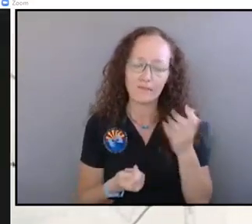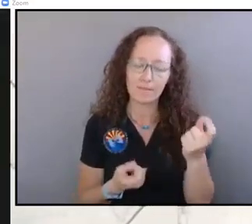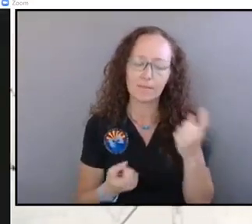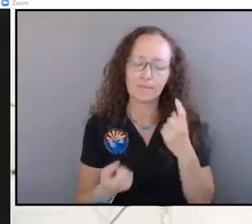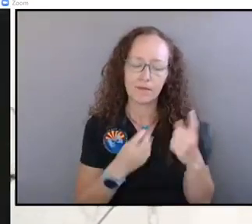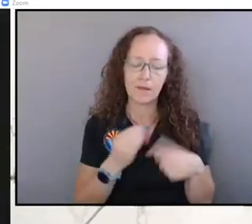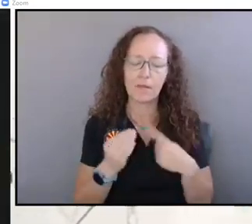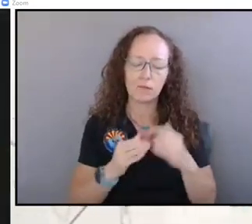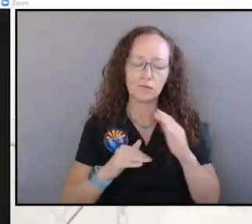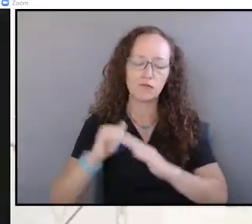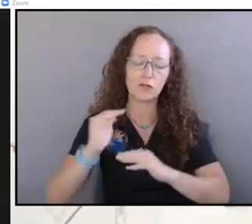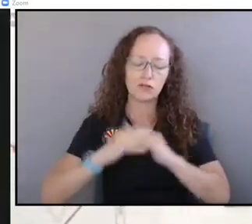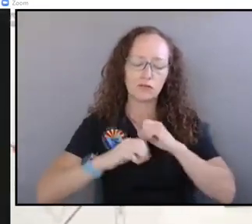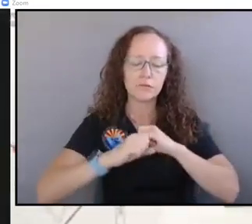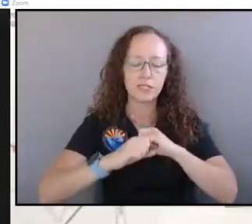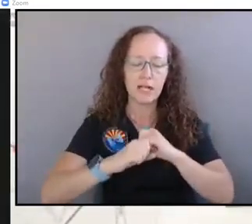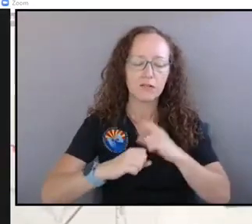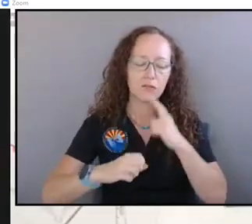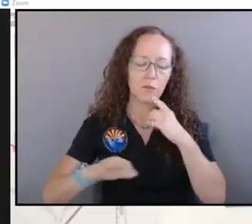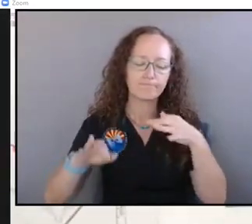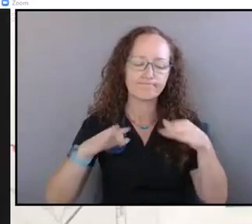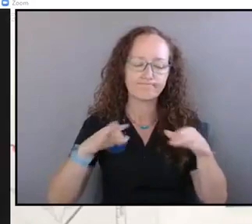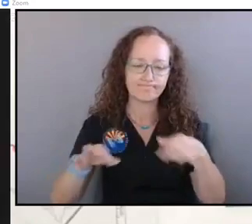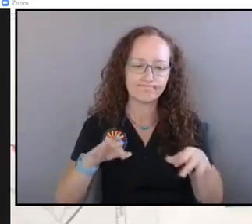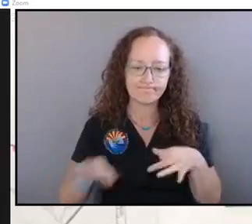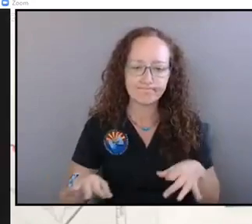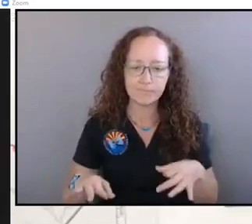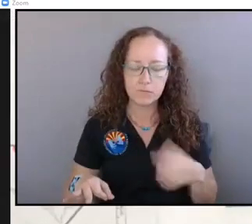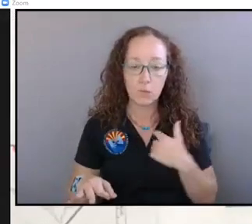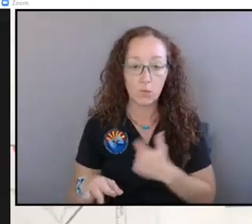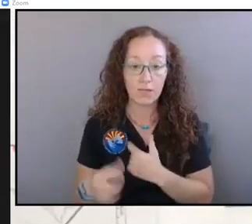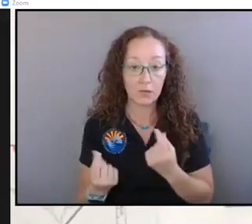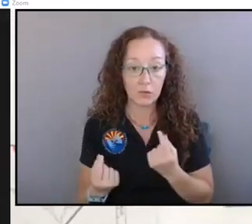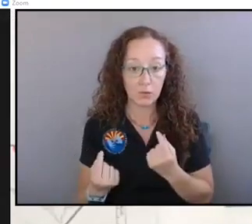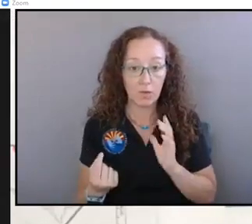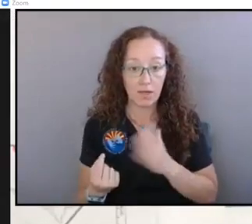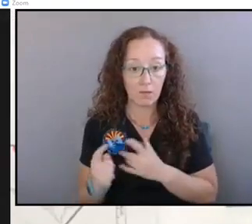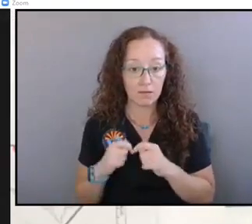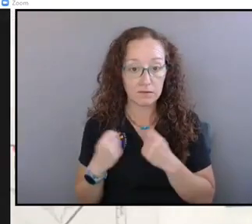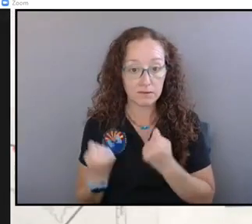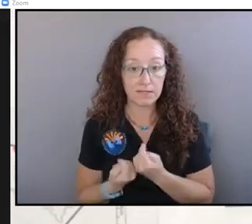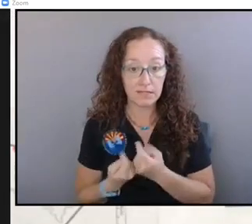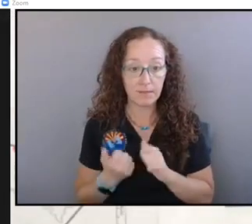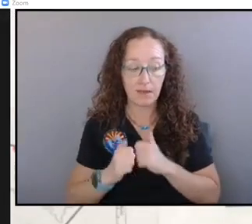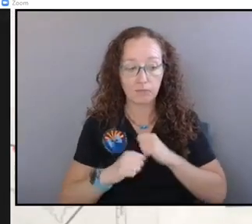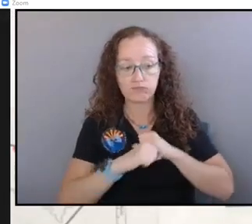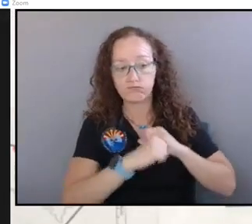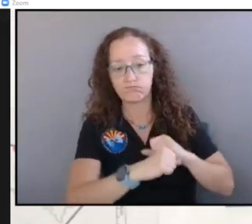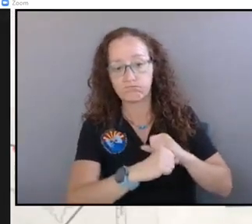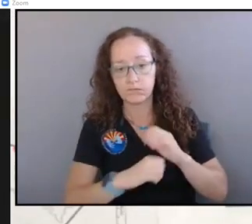I'll kind of go through what we do as a team to defend